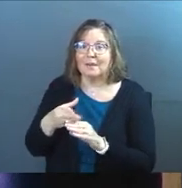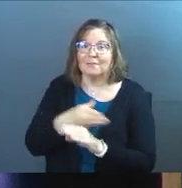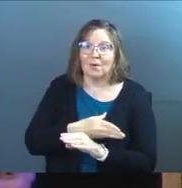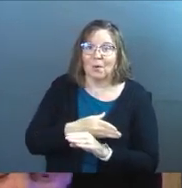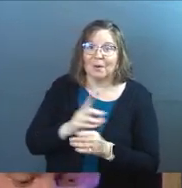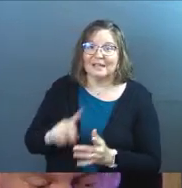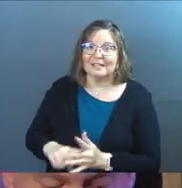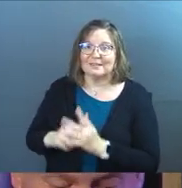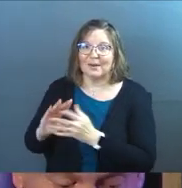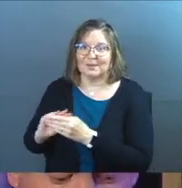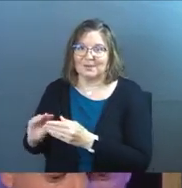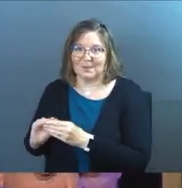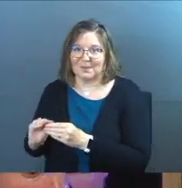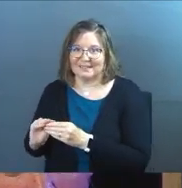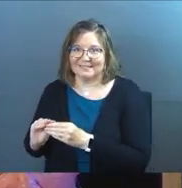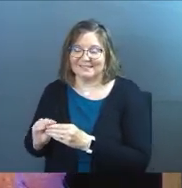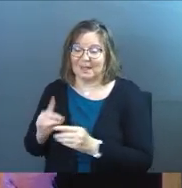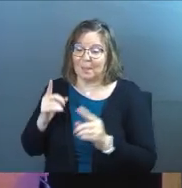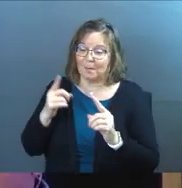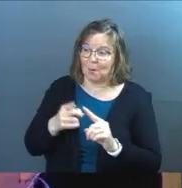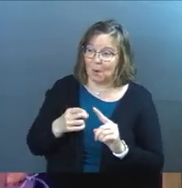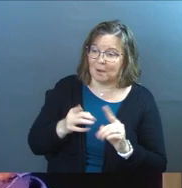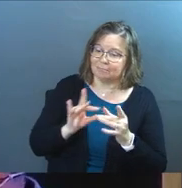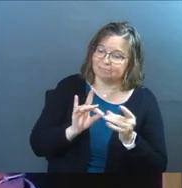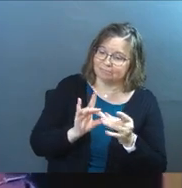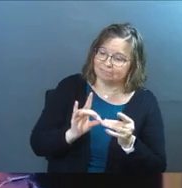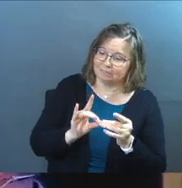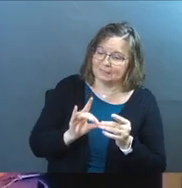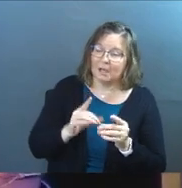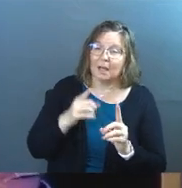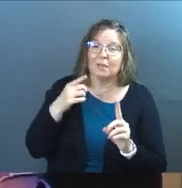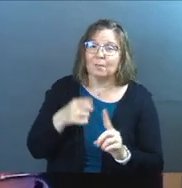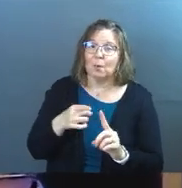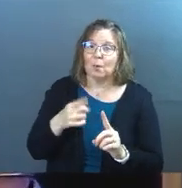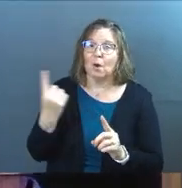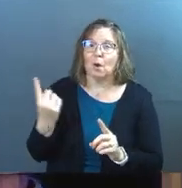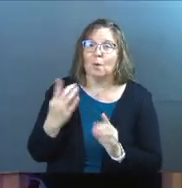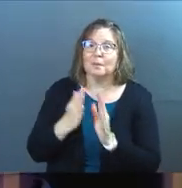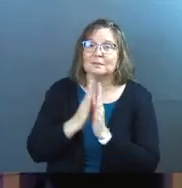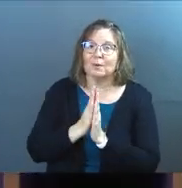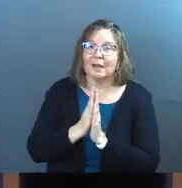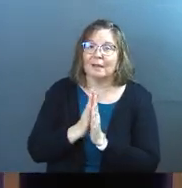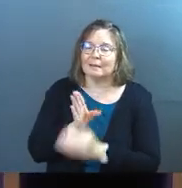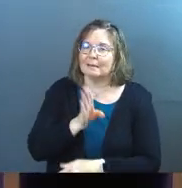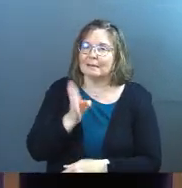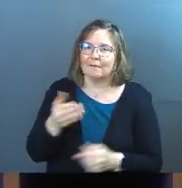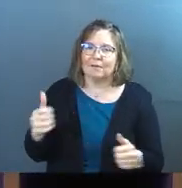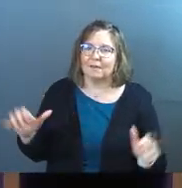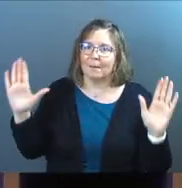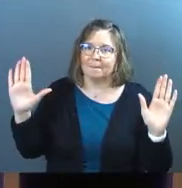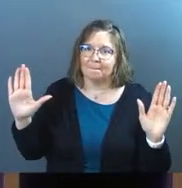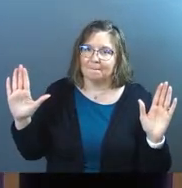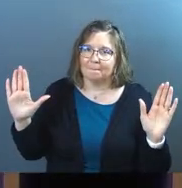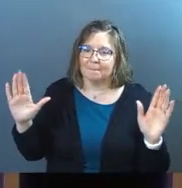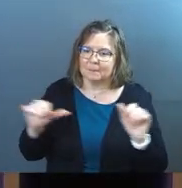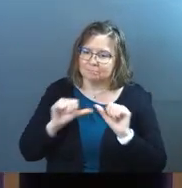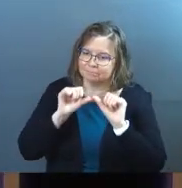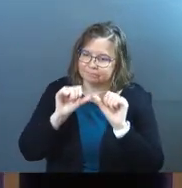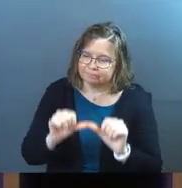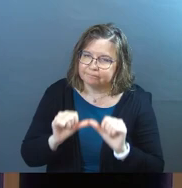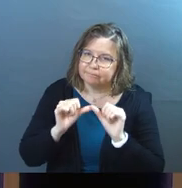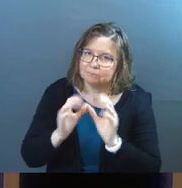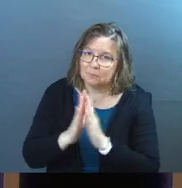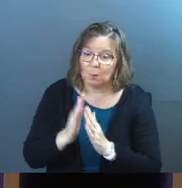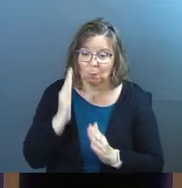he even gets started with the story. The point is, always pray and never give up. And many of us know what it is to